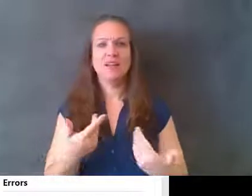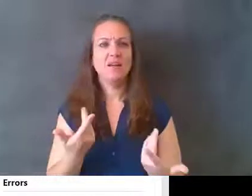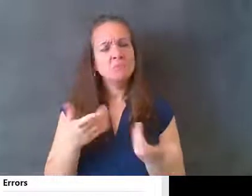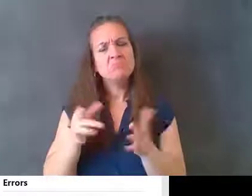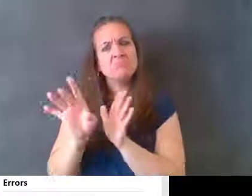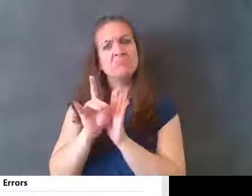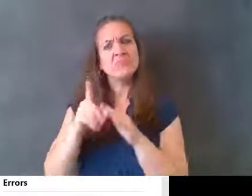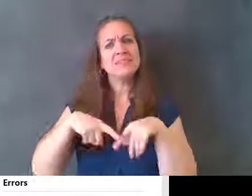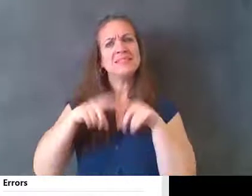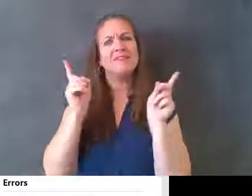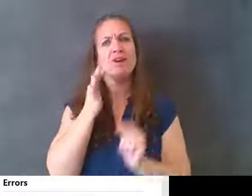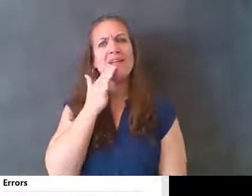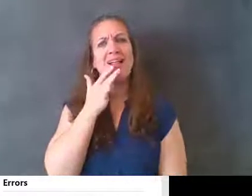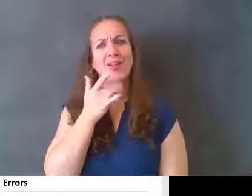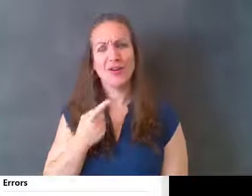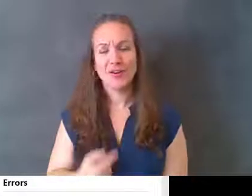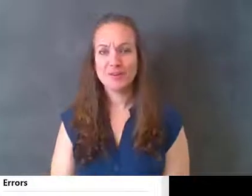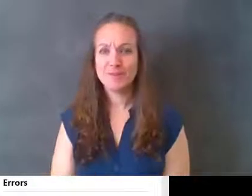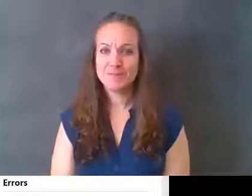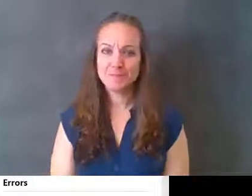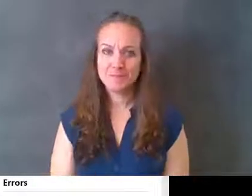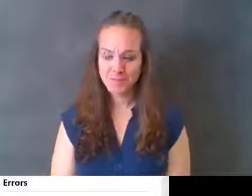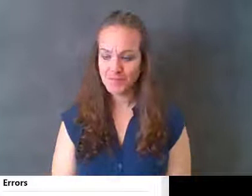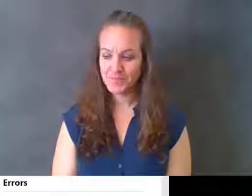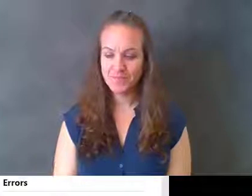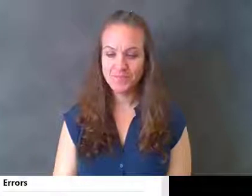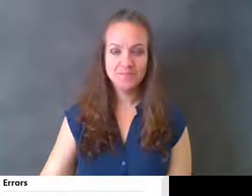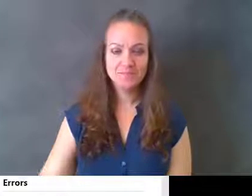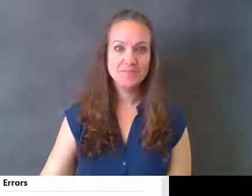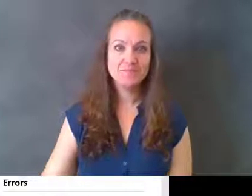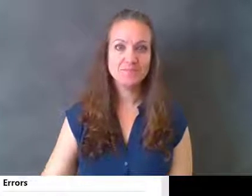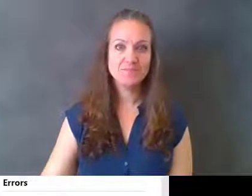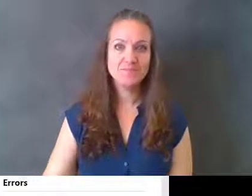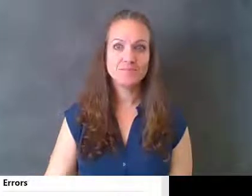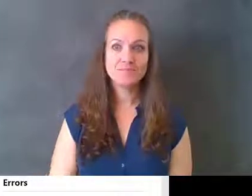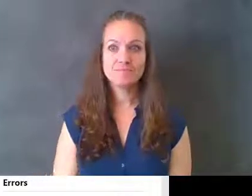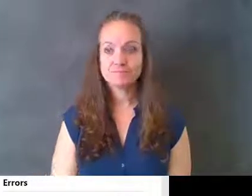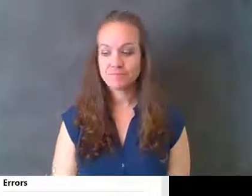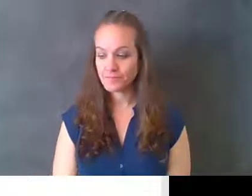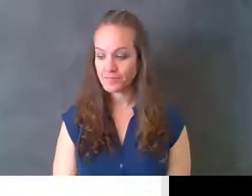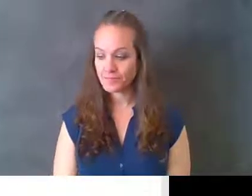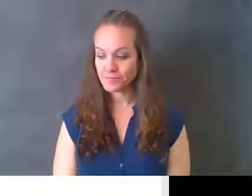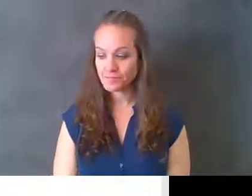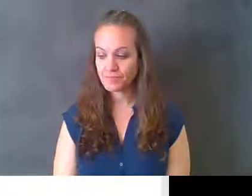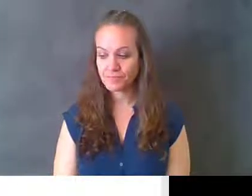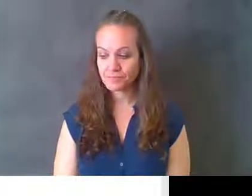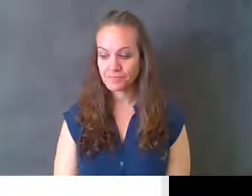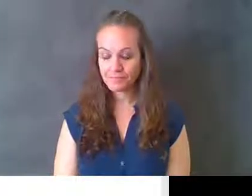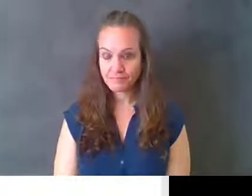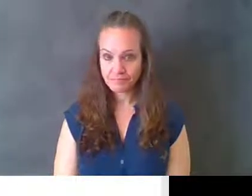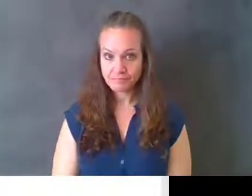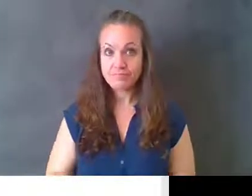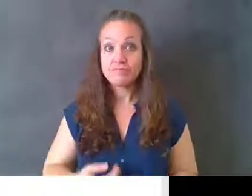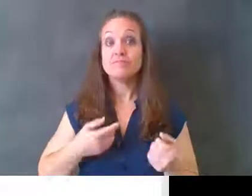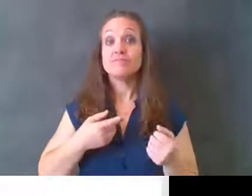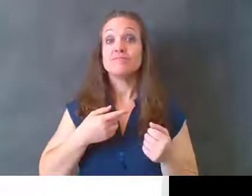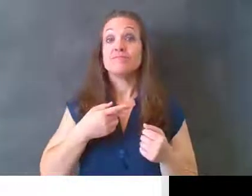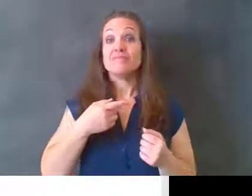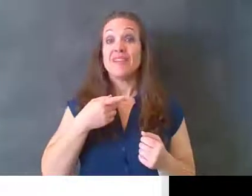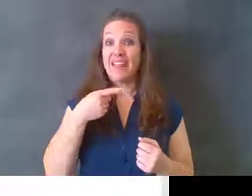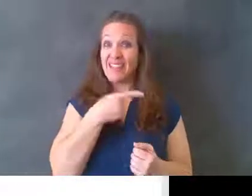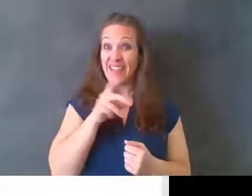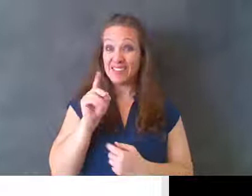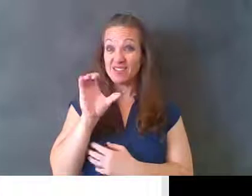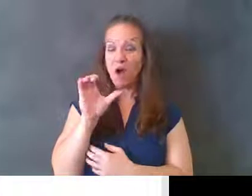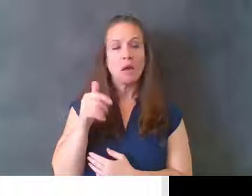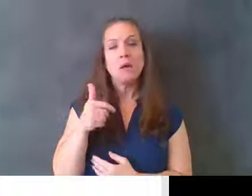color combination that is more easy to understand. In this document, I actually don't need the color to convey meaning, so